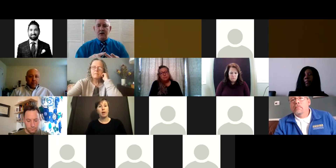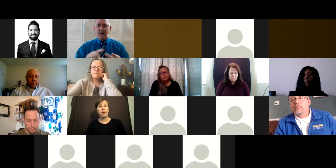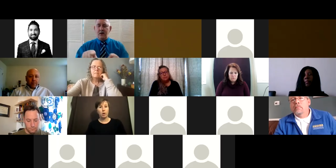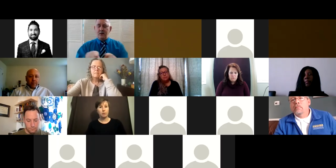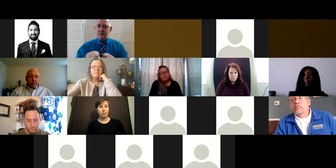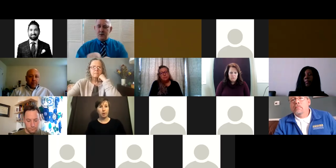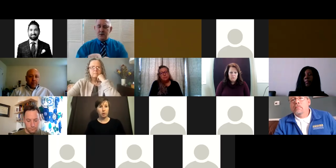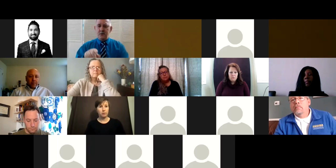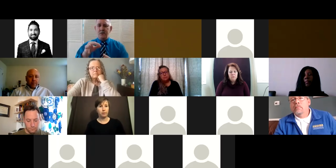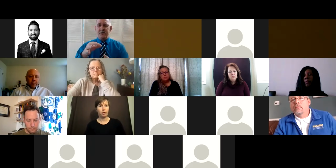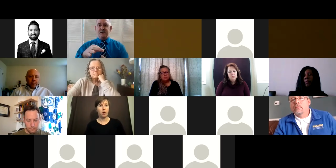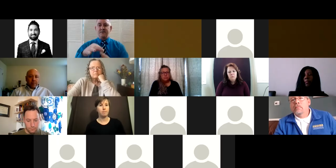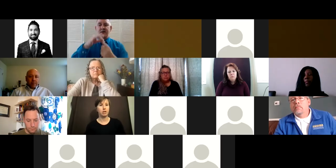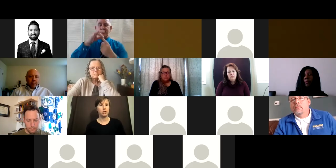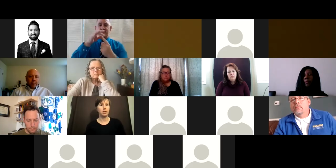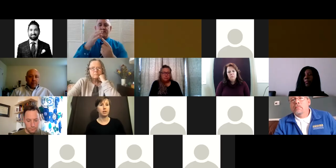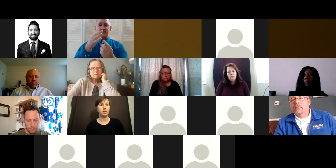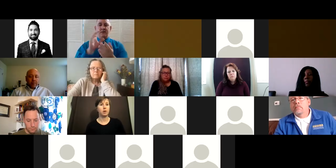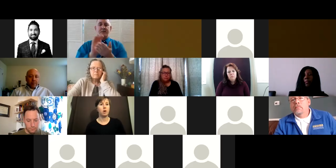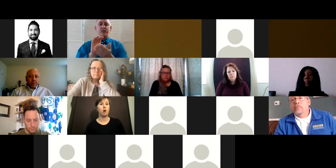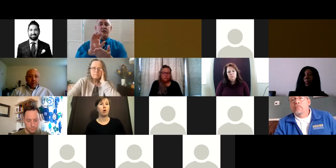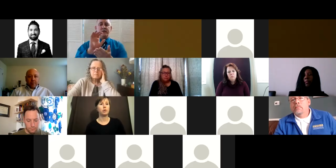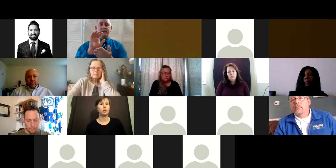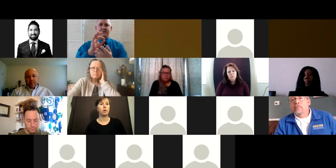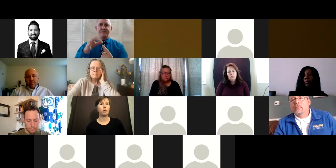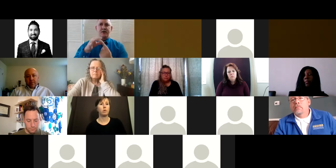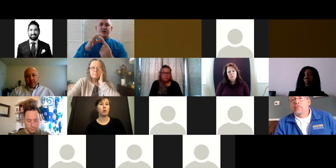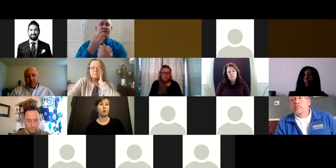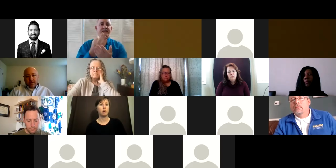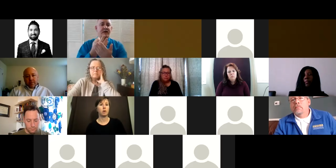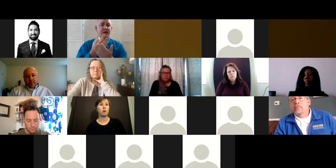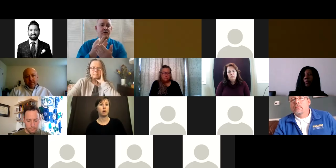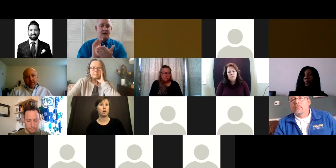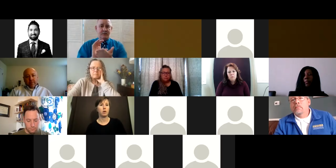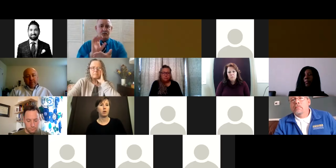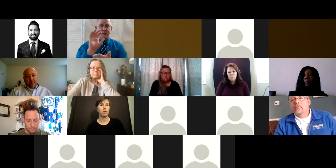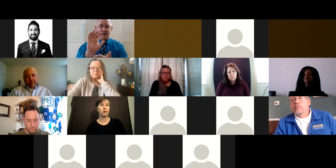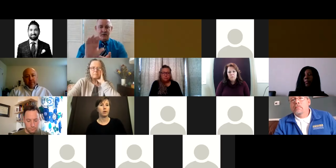So that was proposed for our budget. Also,